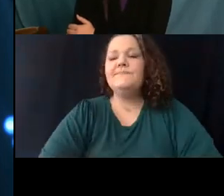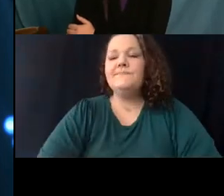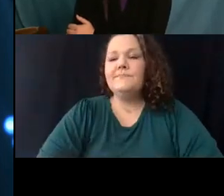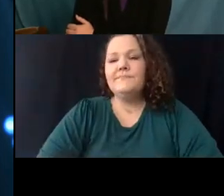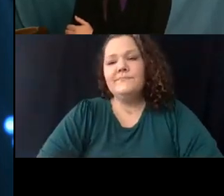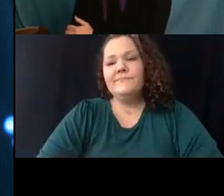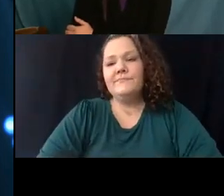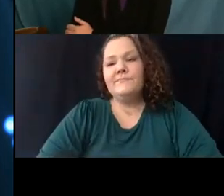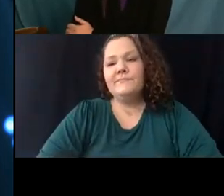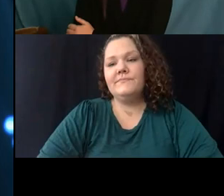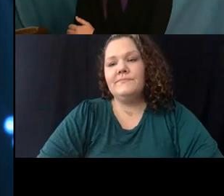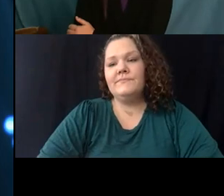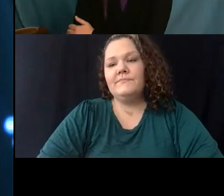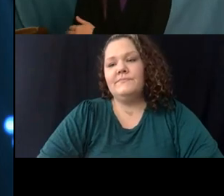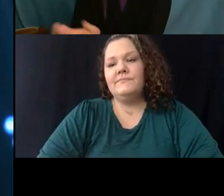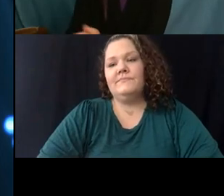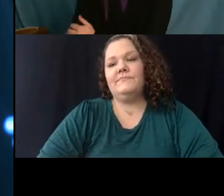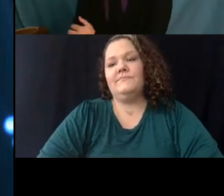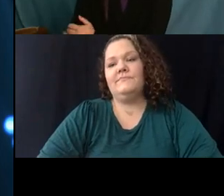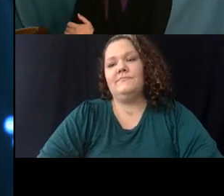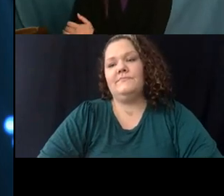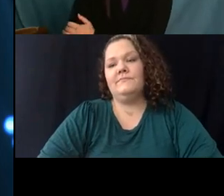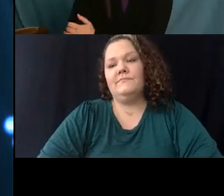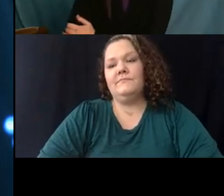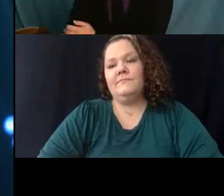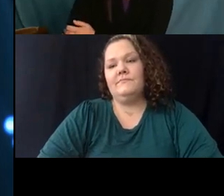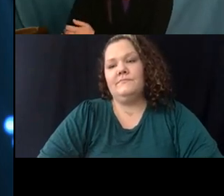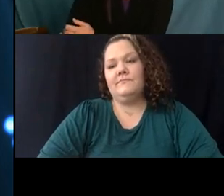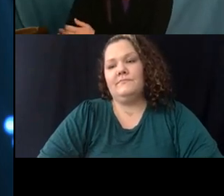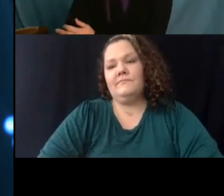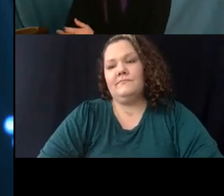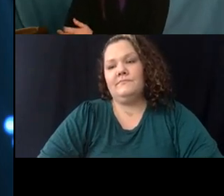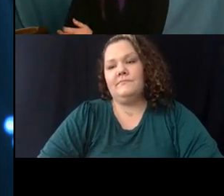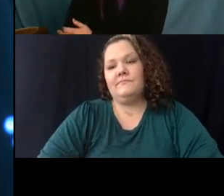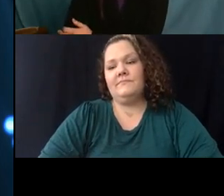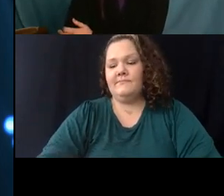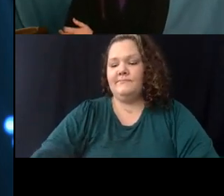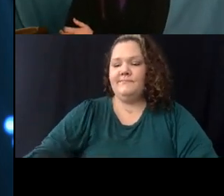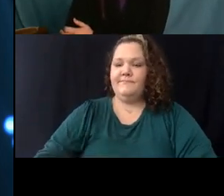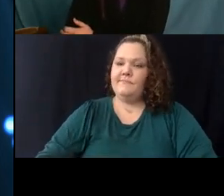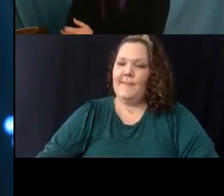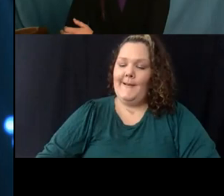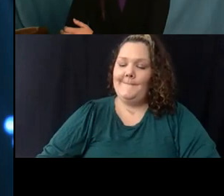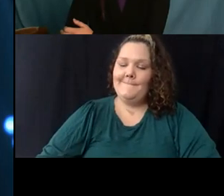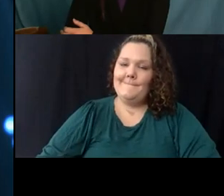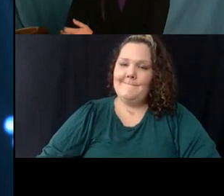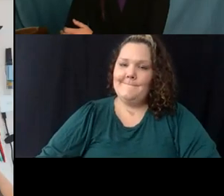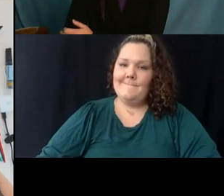for your content if someone is struggling to access them, and give them the opportunity to ask for that help if they need it.